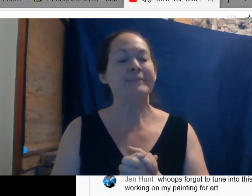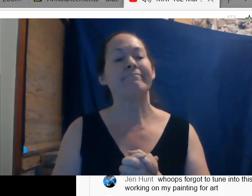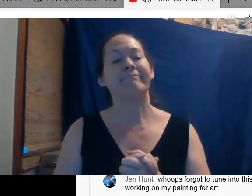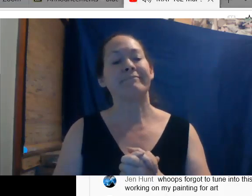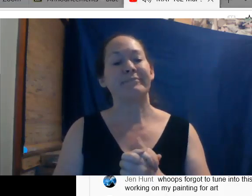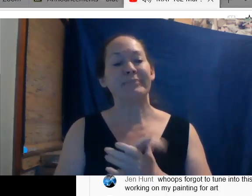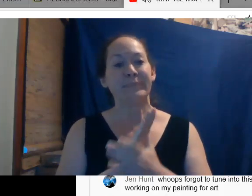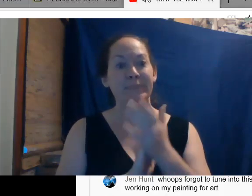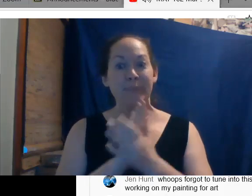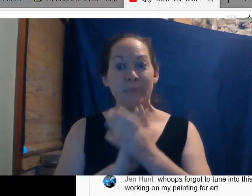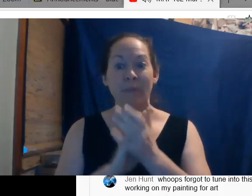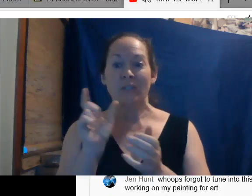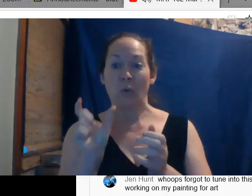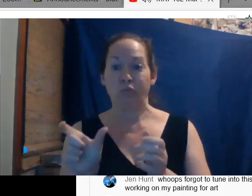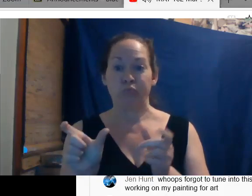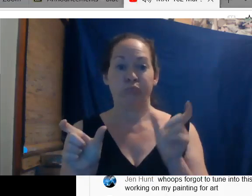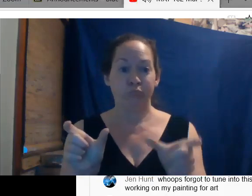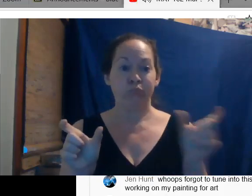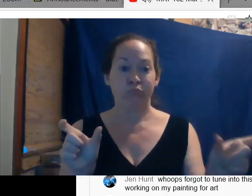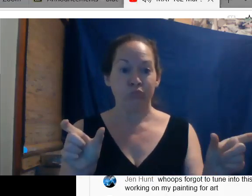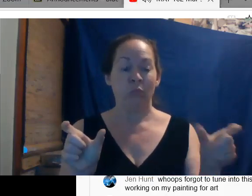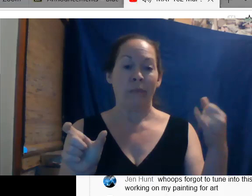We can treat each of these terms the same.